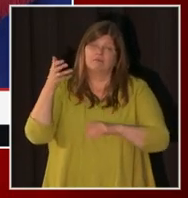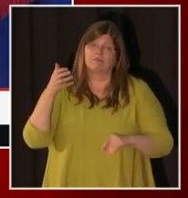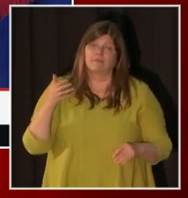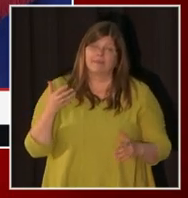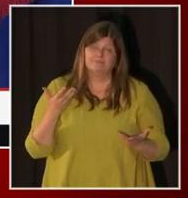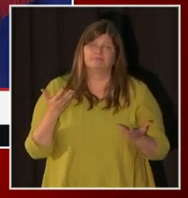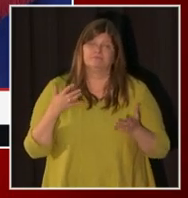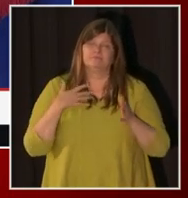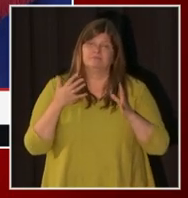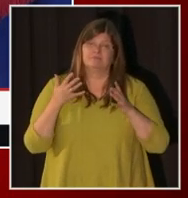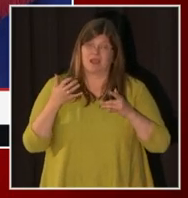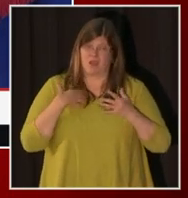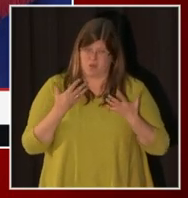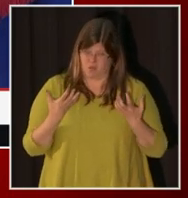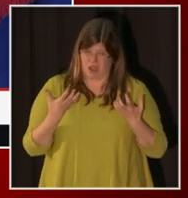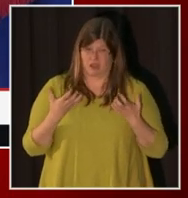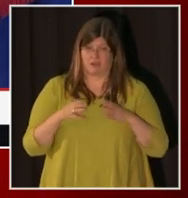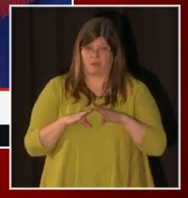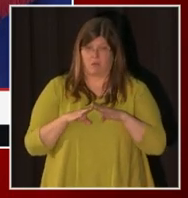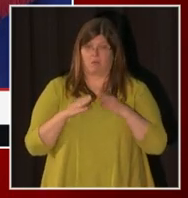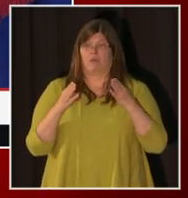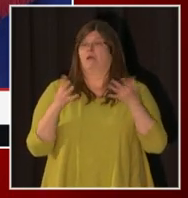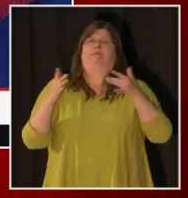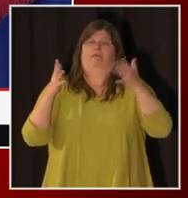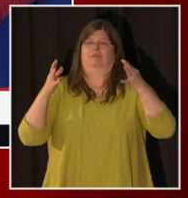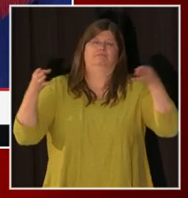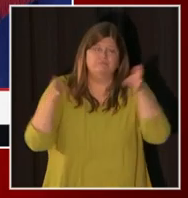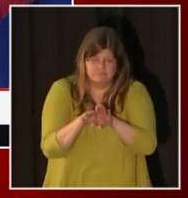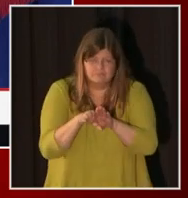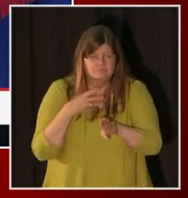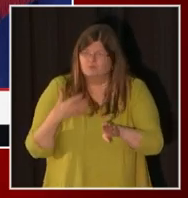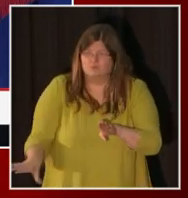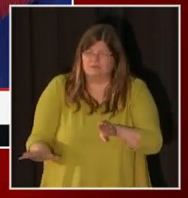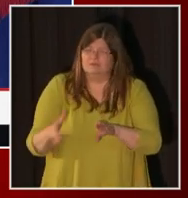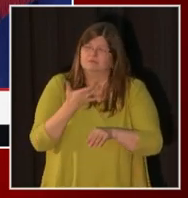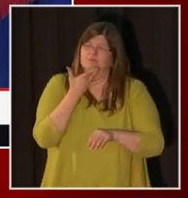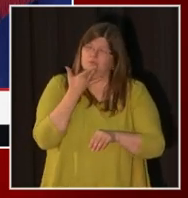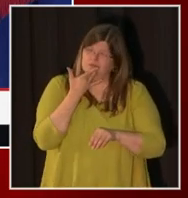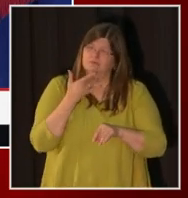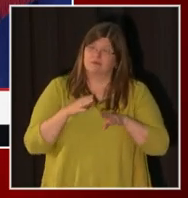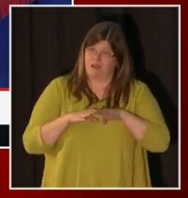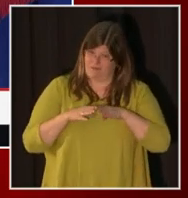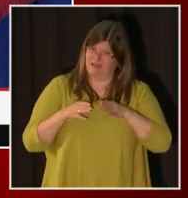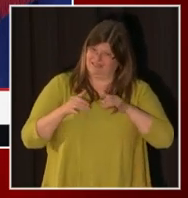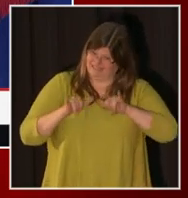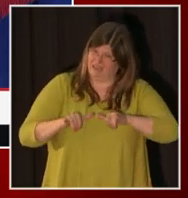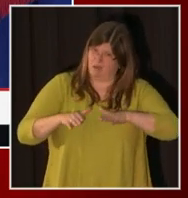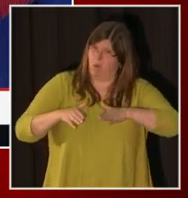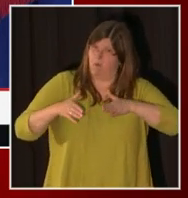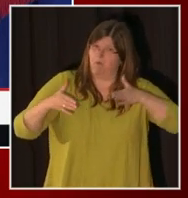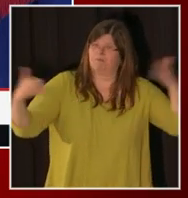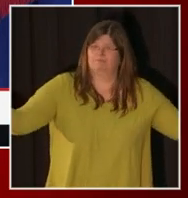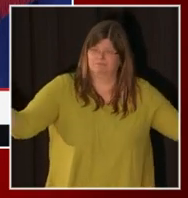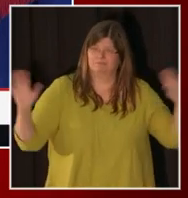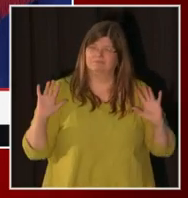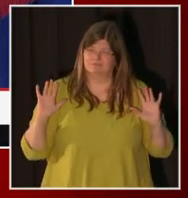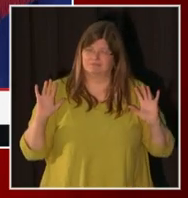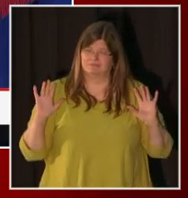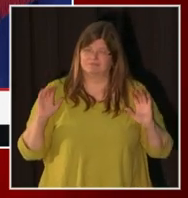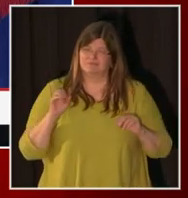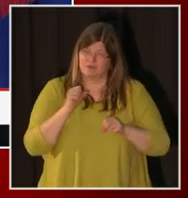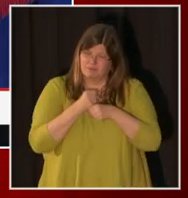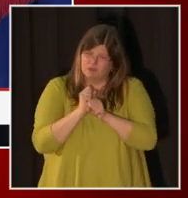in dispute, everybody knows that we have to be prepared for a fall, winter season of flu and